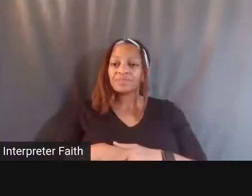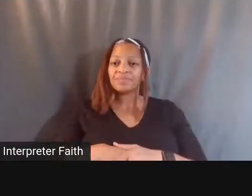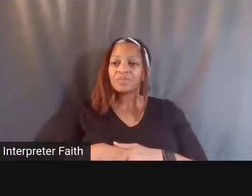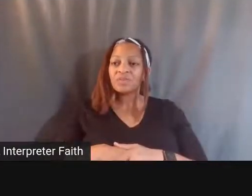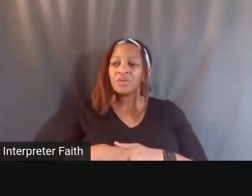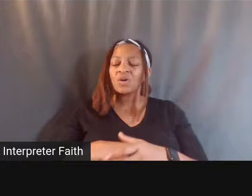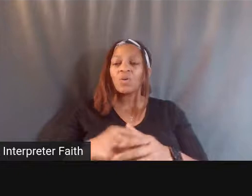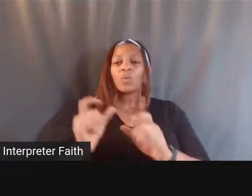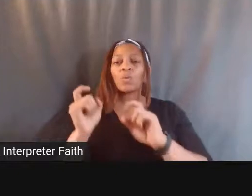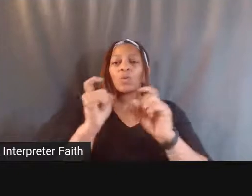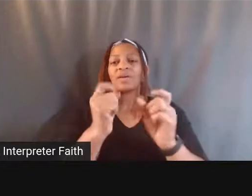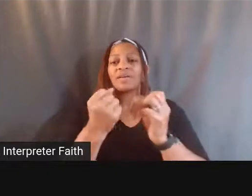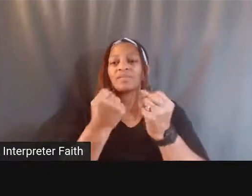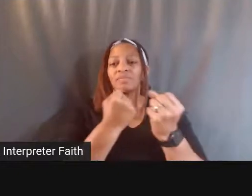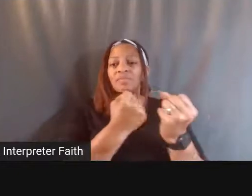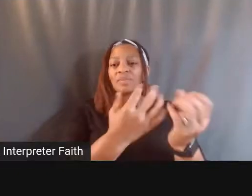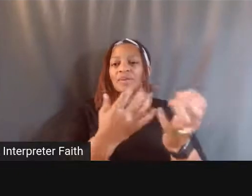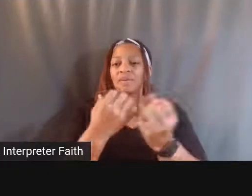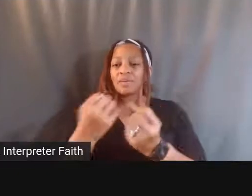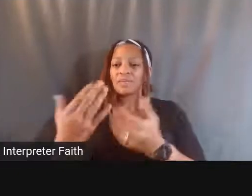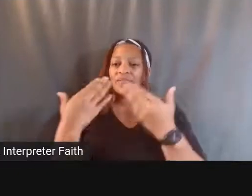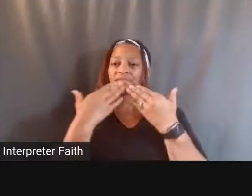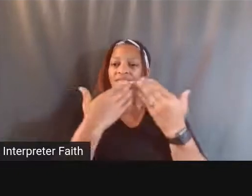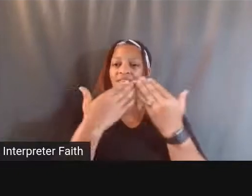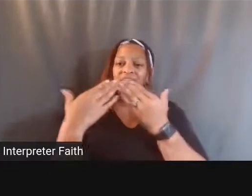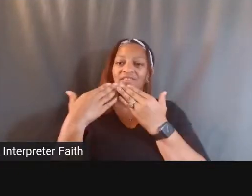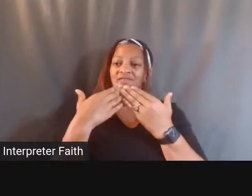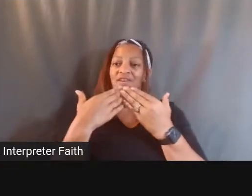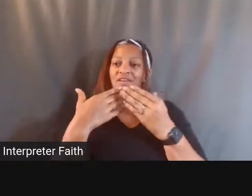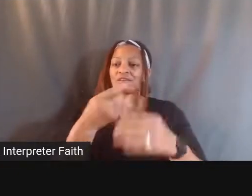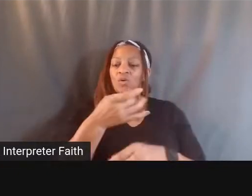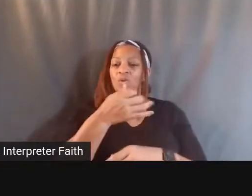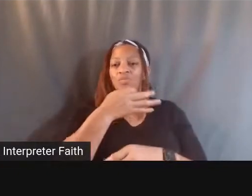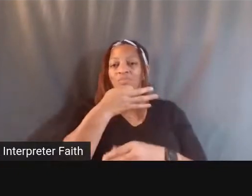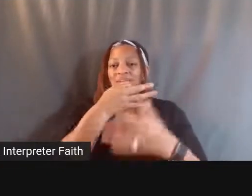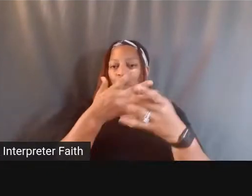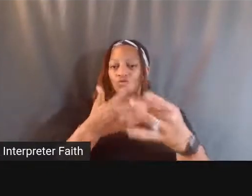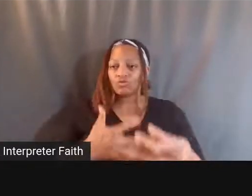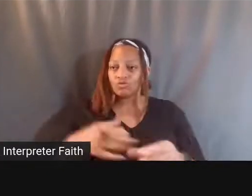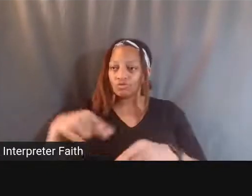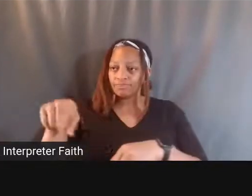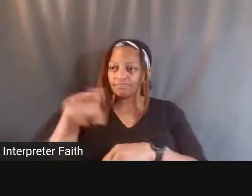We give thanks for the practitioner on duty today.